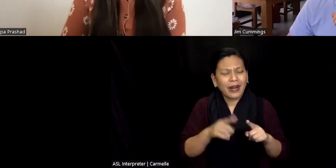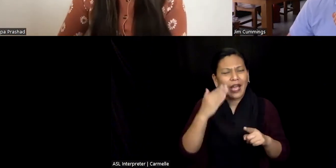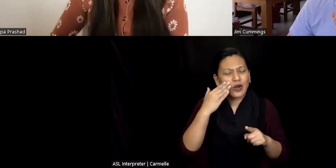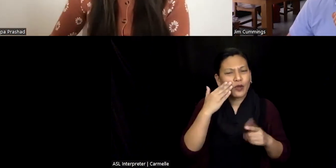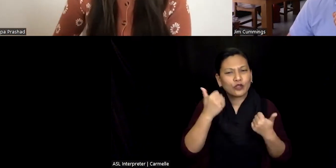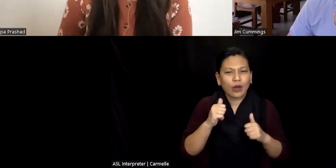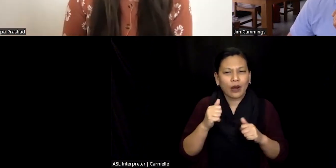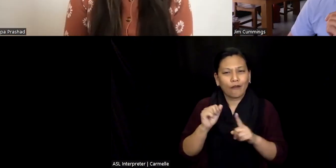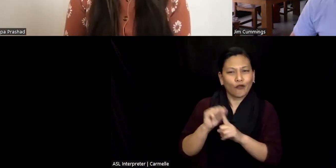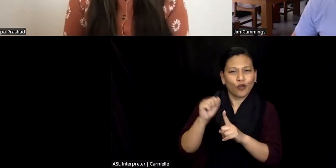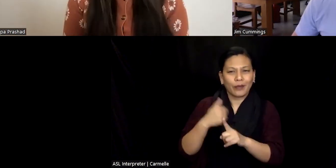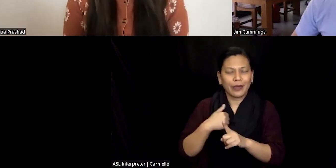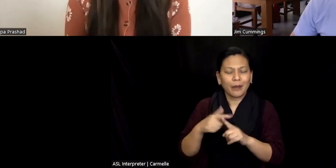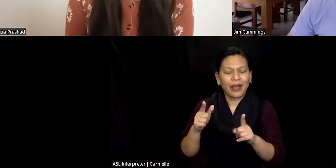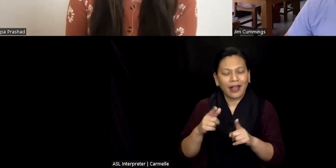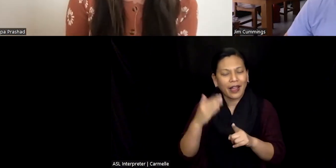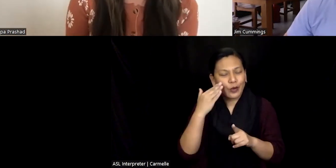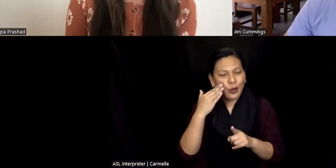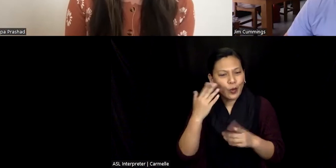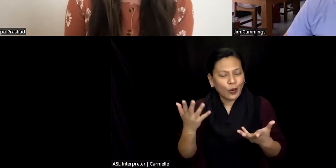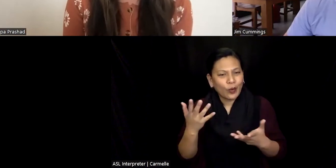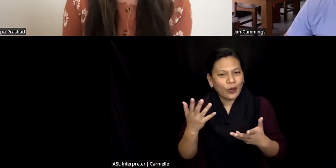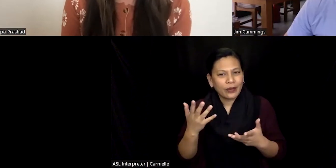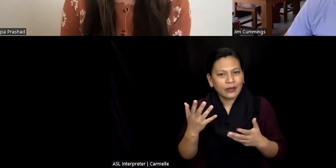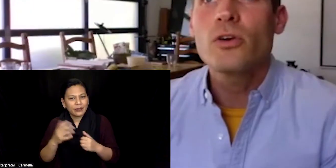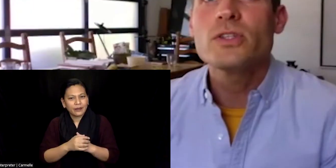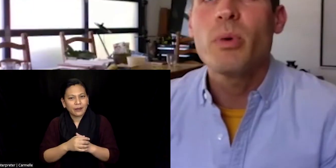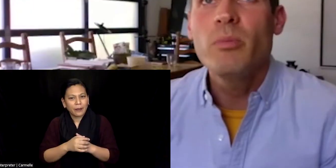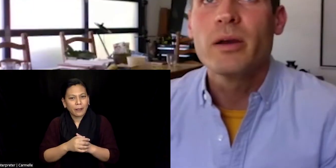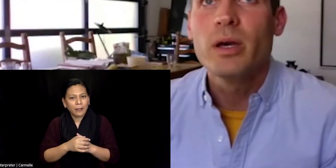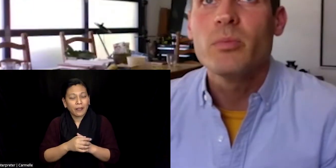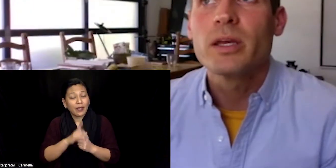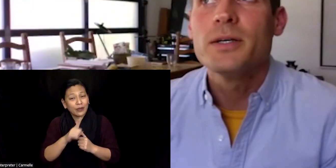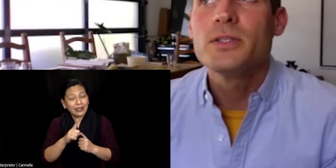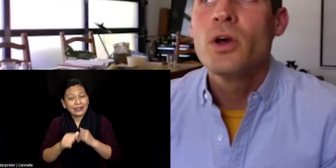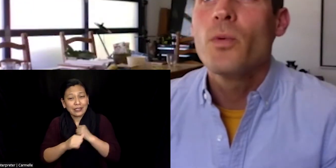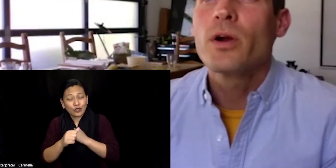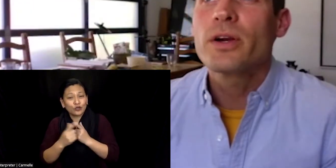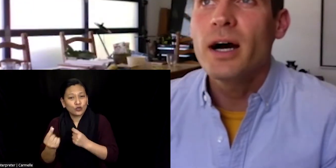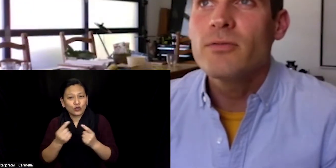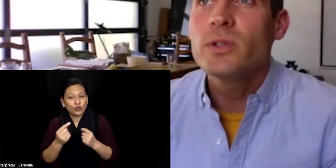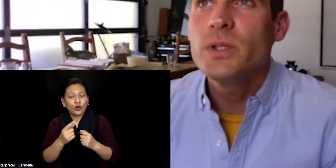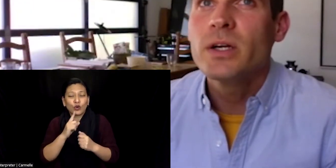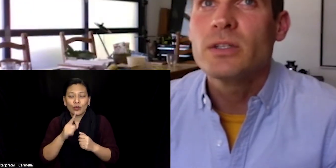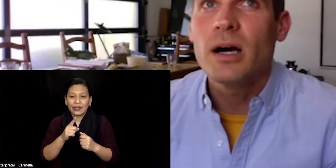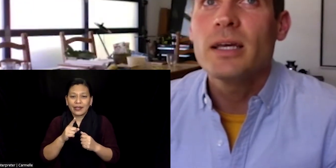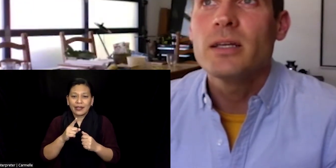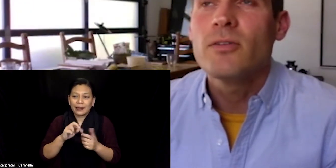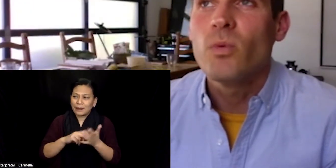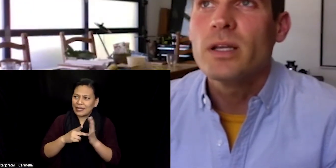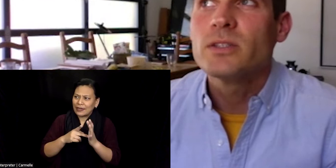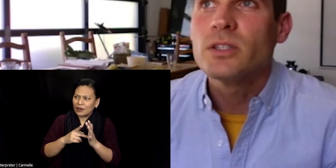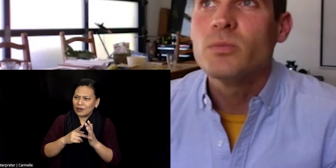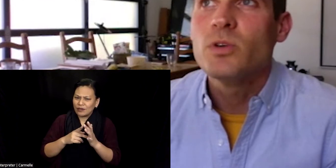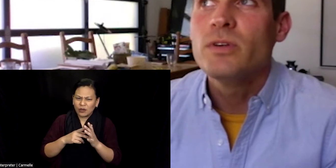going on here. You know, it's like, but it's scary. It's a dangerous thing. It's like, it hurts the public a bit because we are convoluting our diet